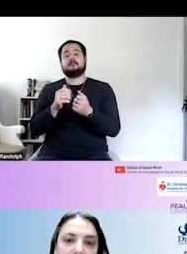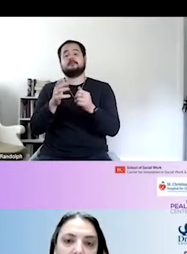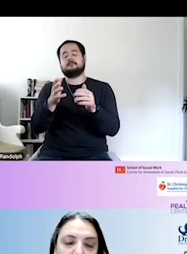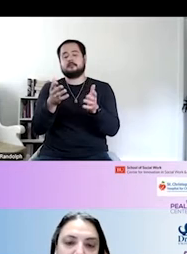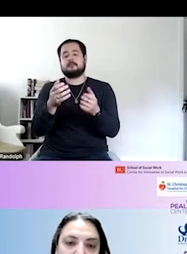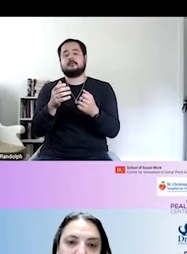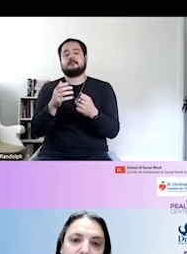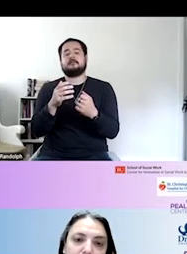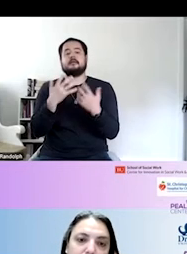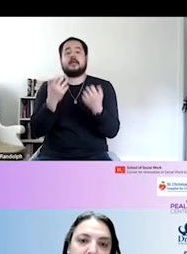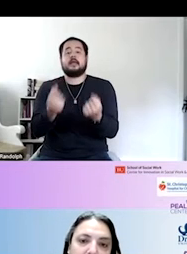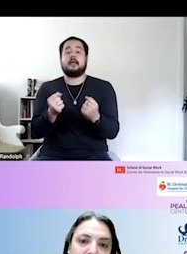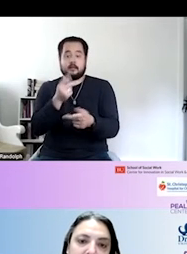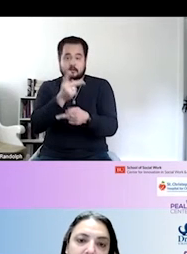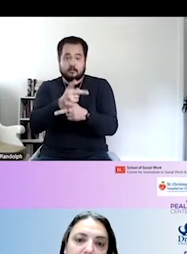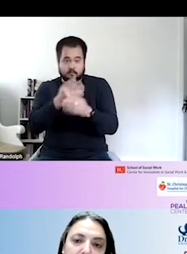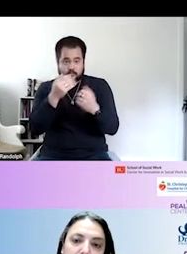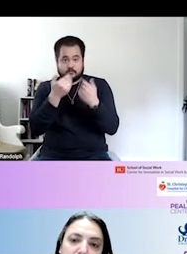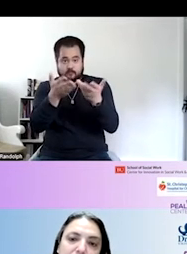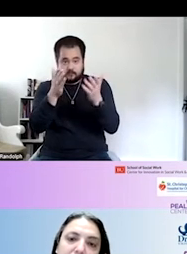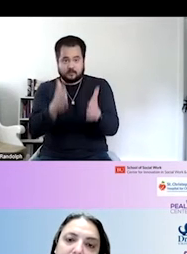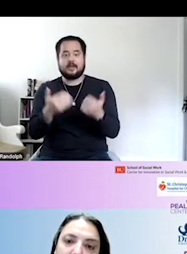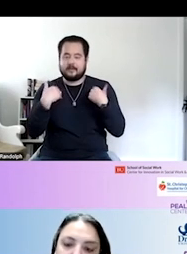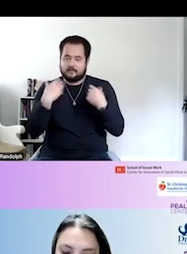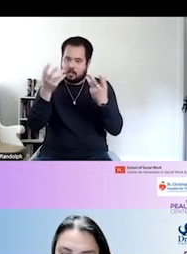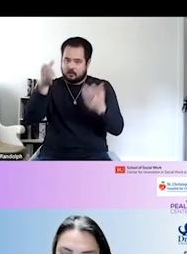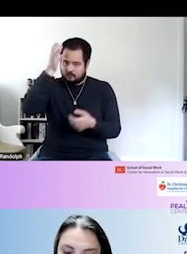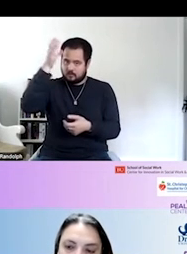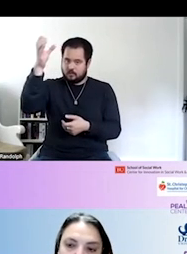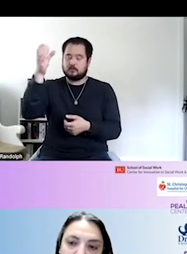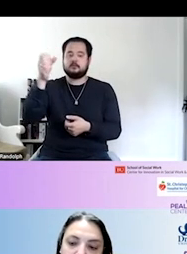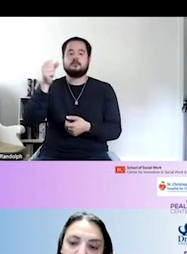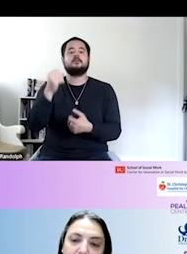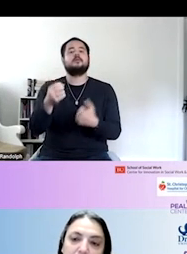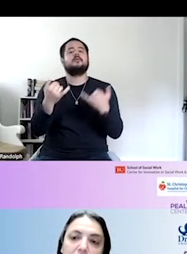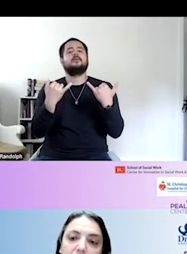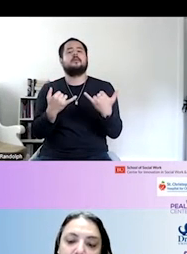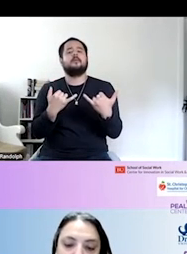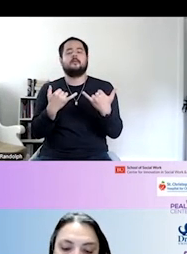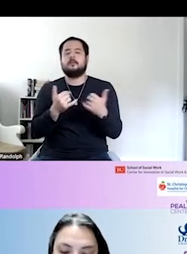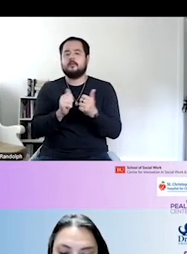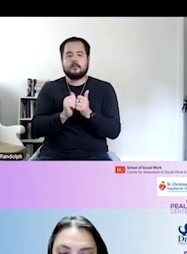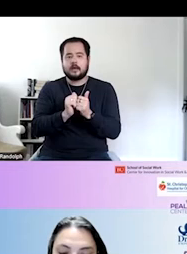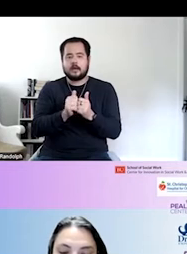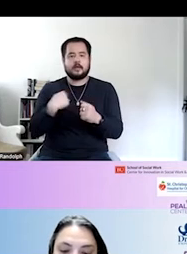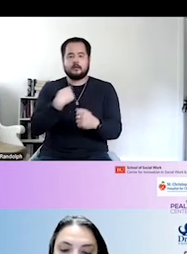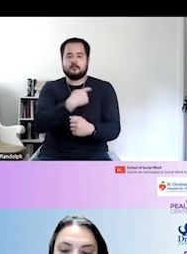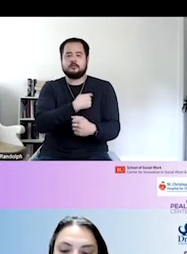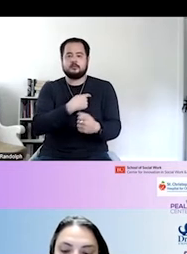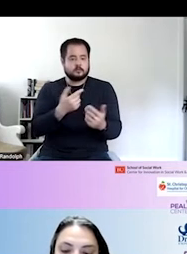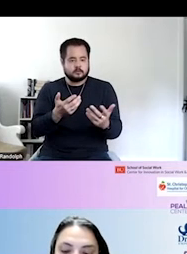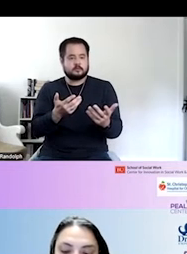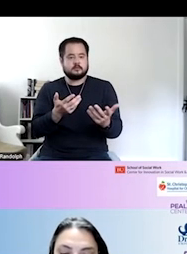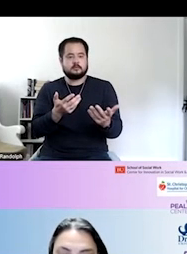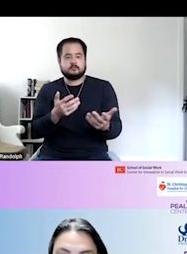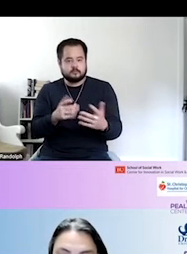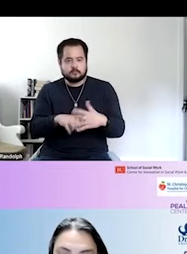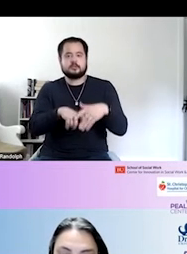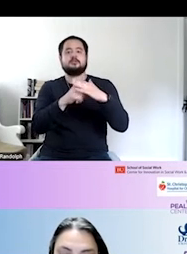moving on, and how do we have and provide this emergency care planning, integrating care for children? And so the next